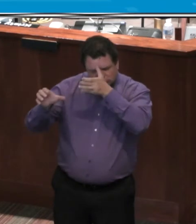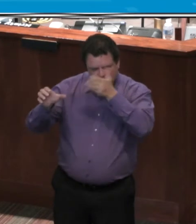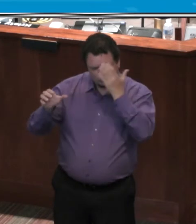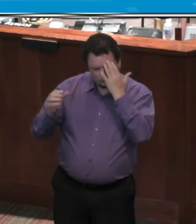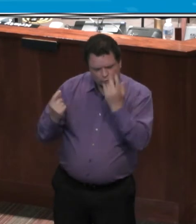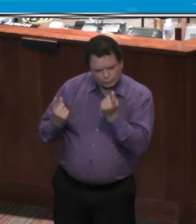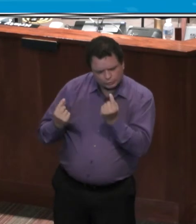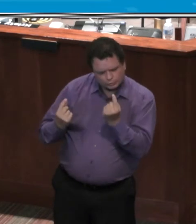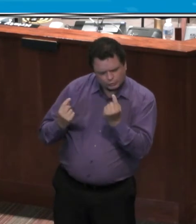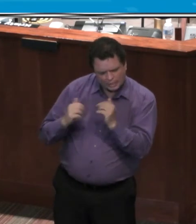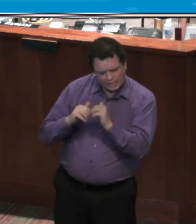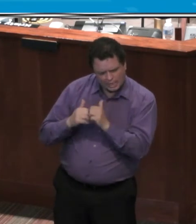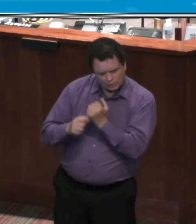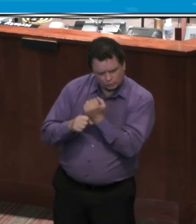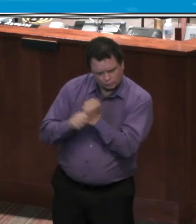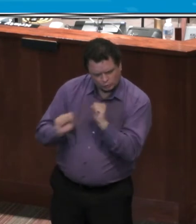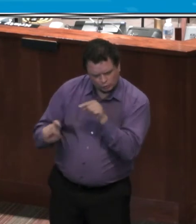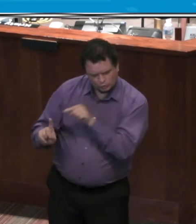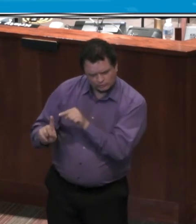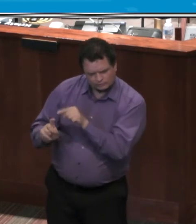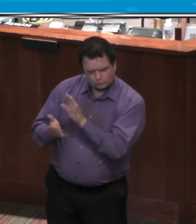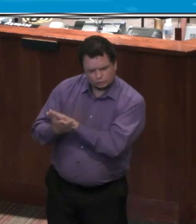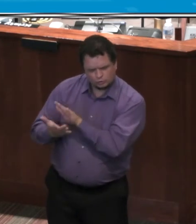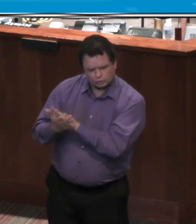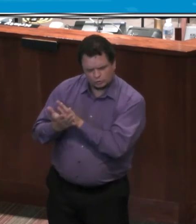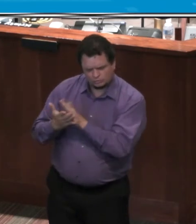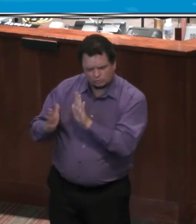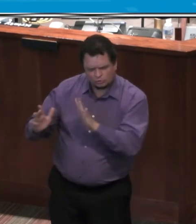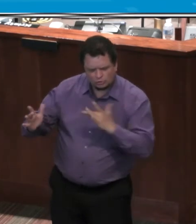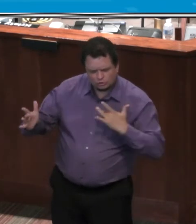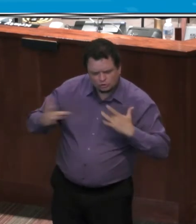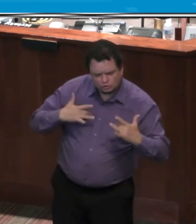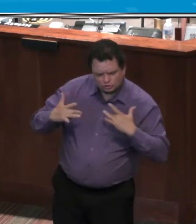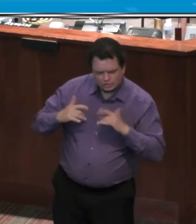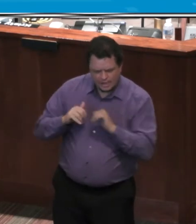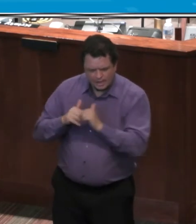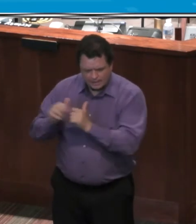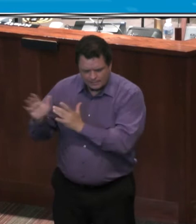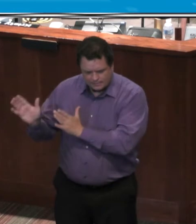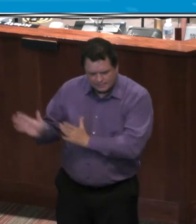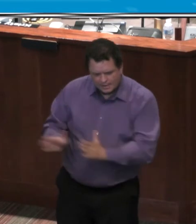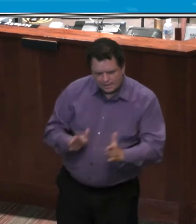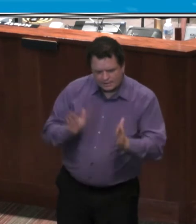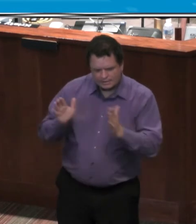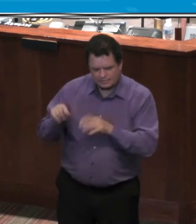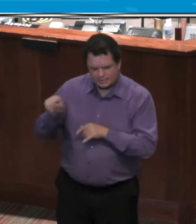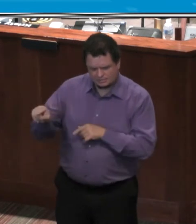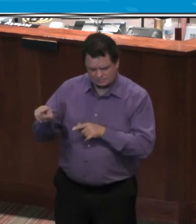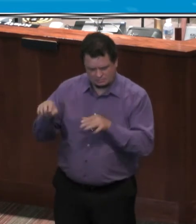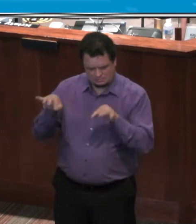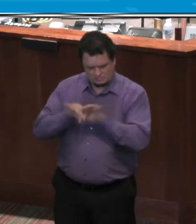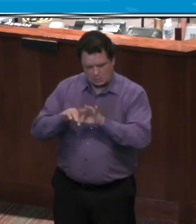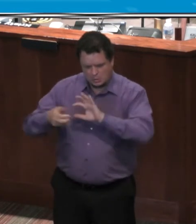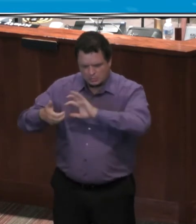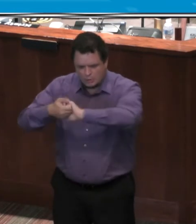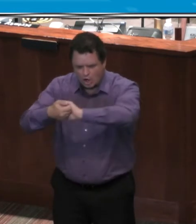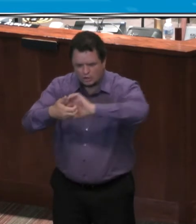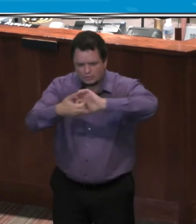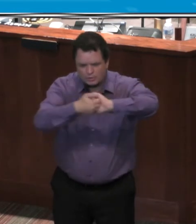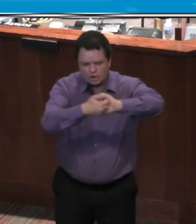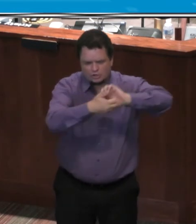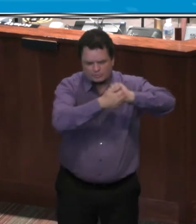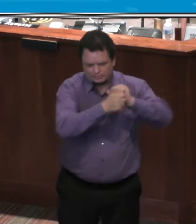may have had. And those aren't always at the forefront of our mind, which is what makes these partnerships so strong. It was in March as well that we were